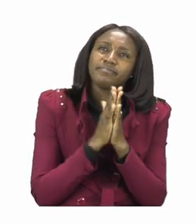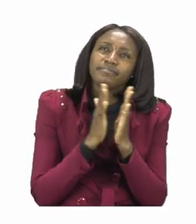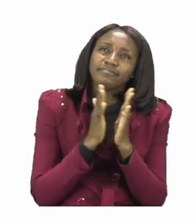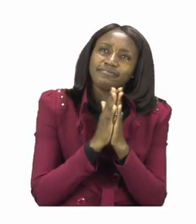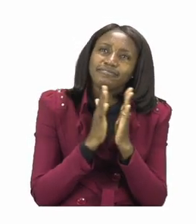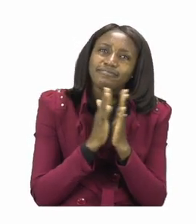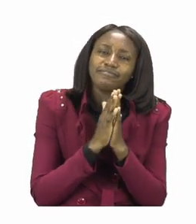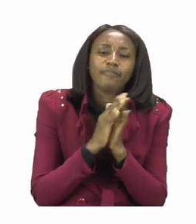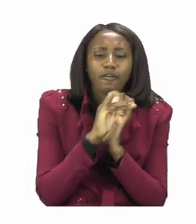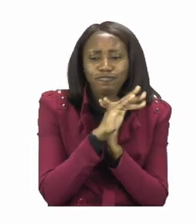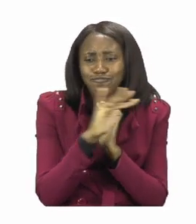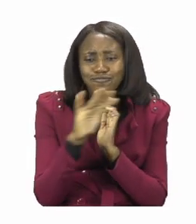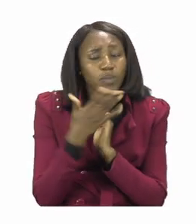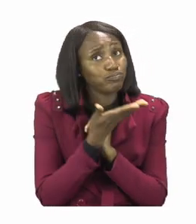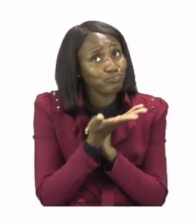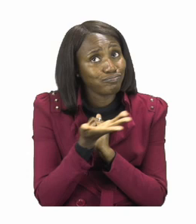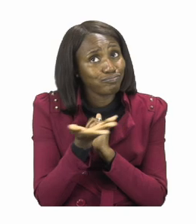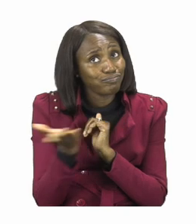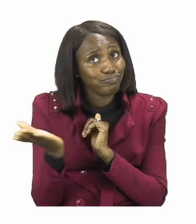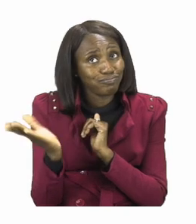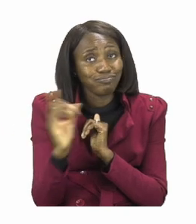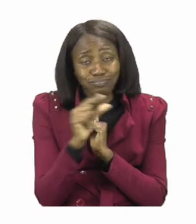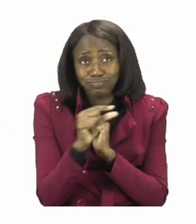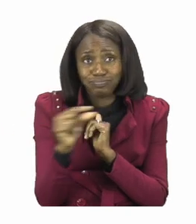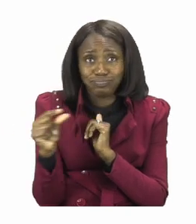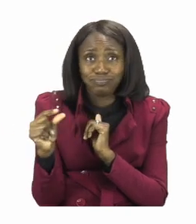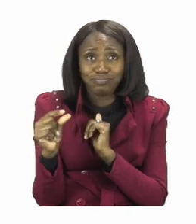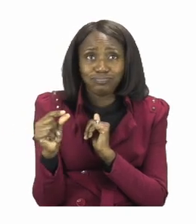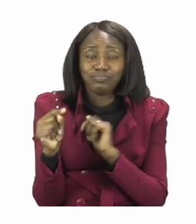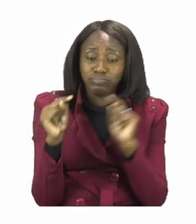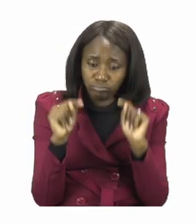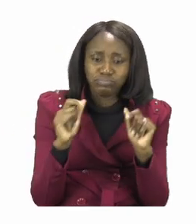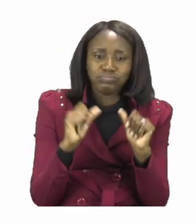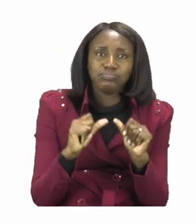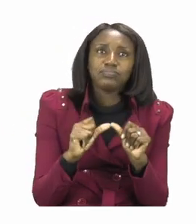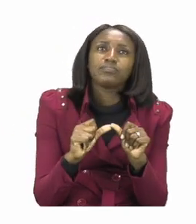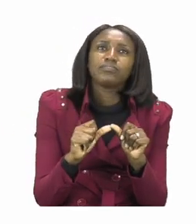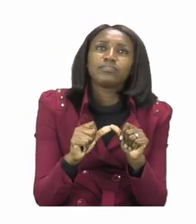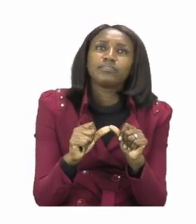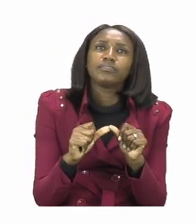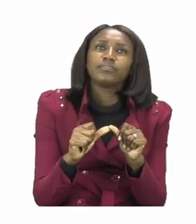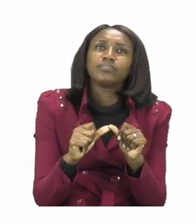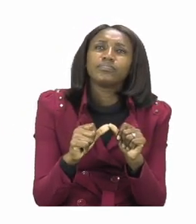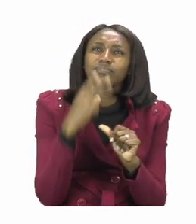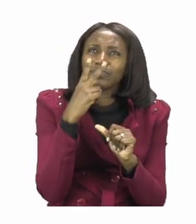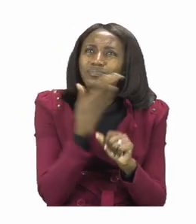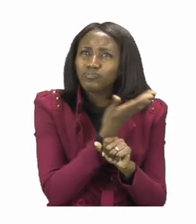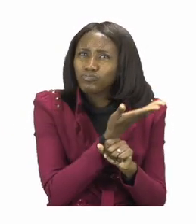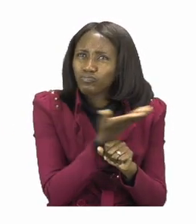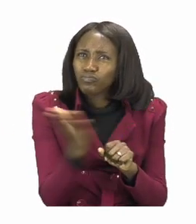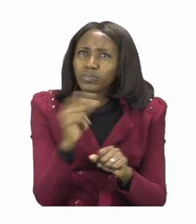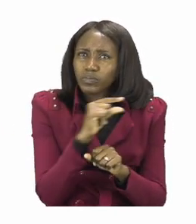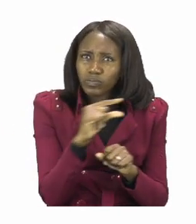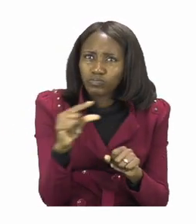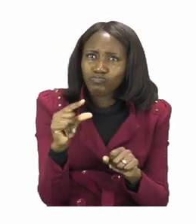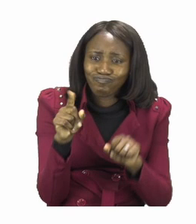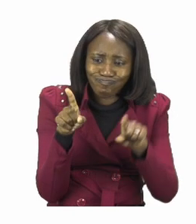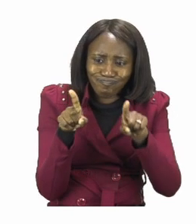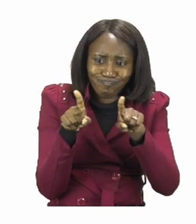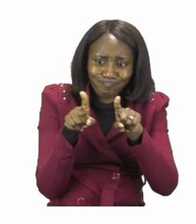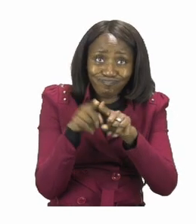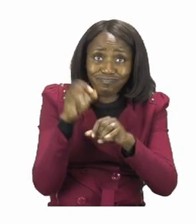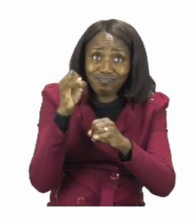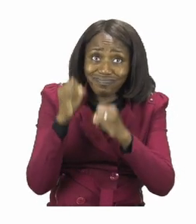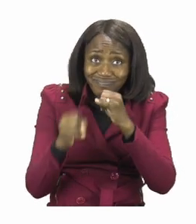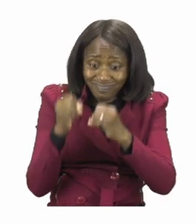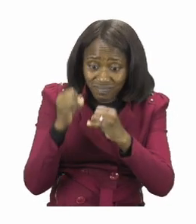reading all the words. The second part of this exercise is to circle all the words that rhyme. So